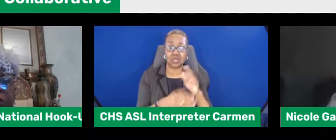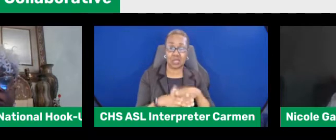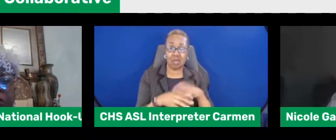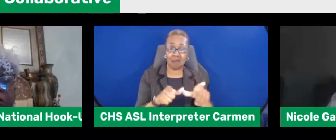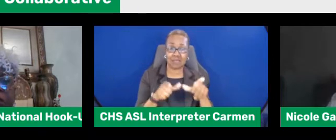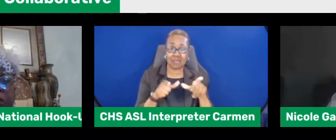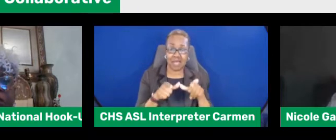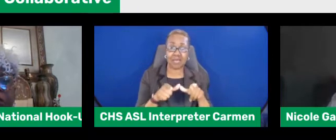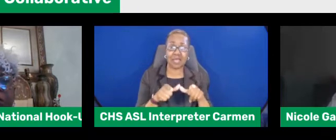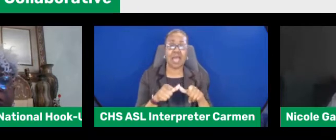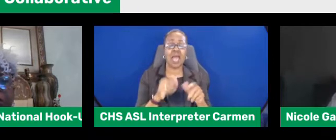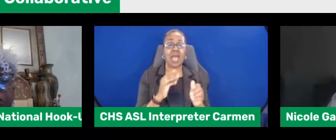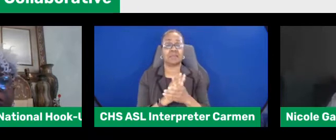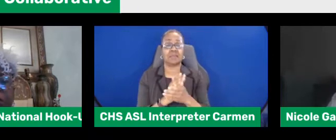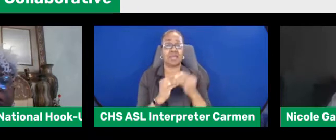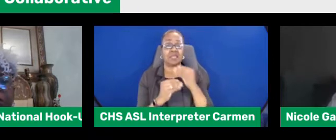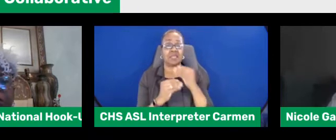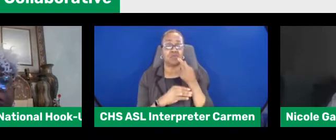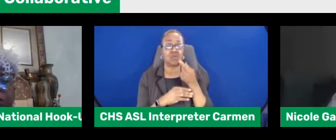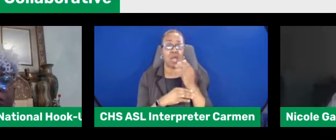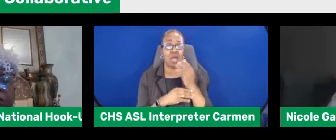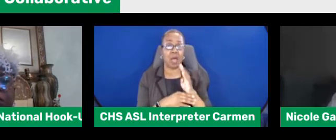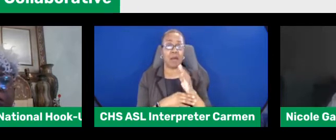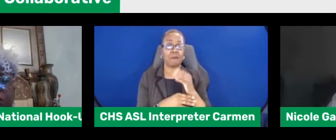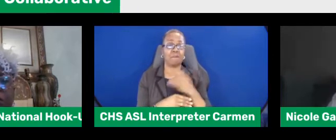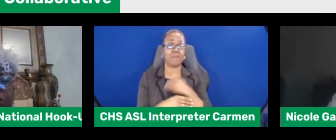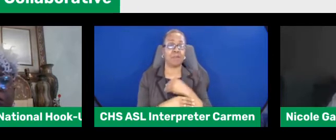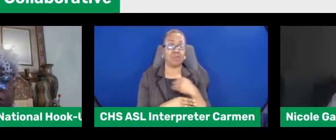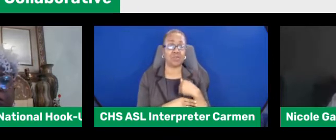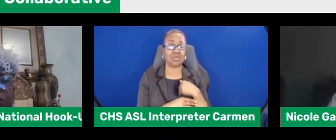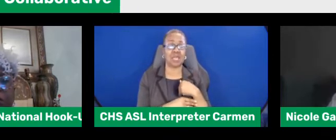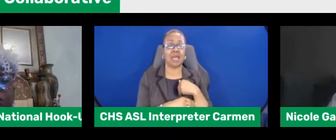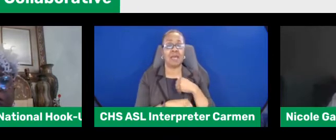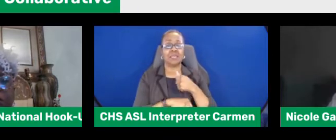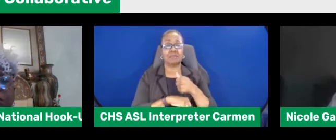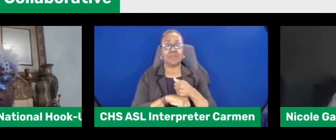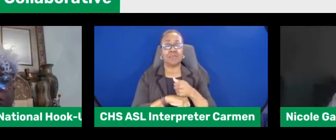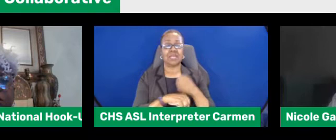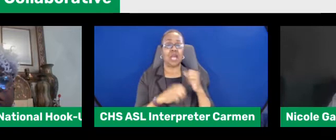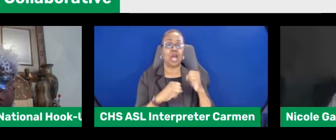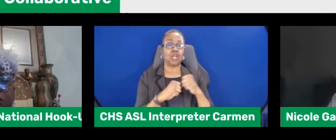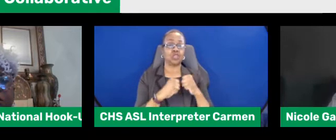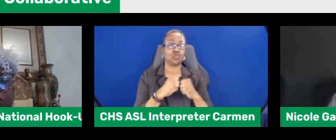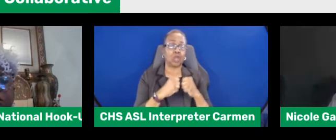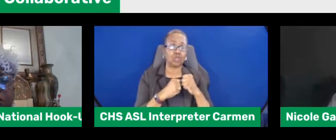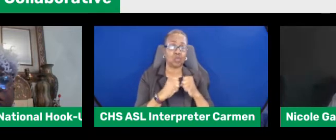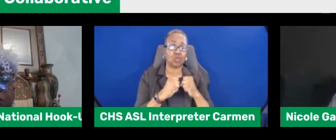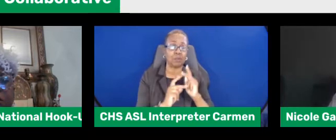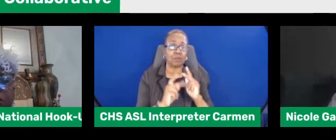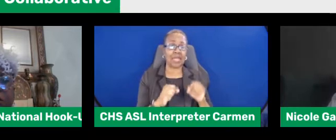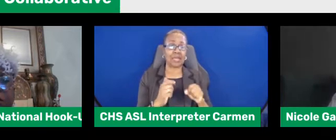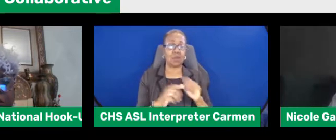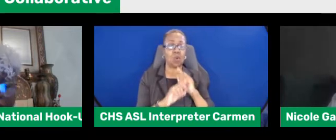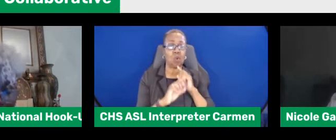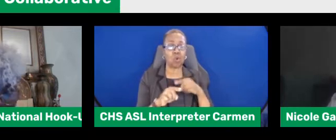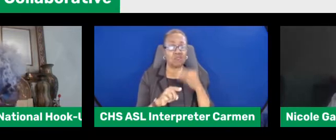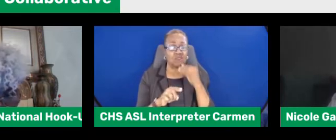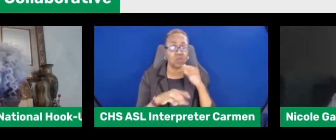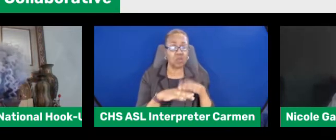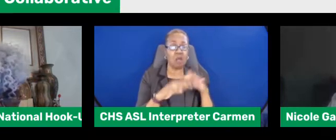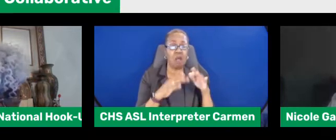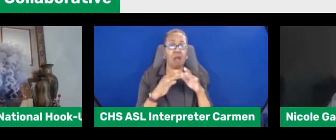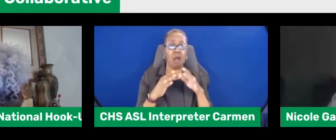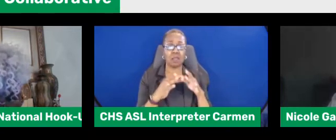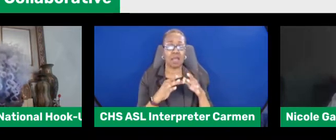through the product code technology. So again, building an infrastructure in which people can order their food online and get